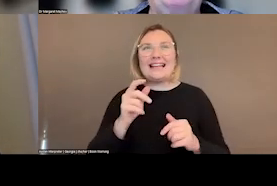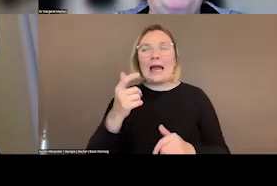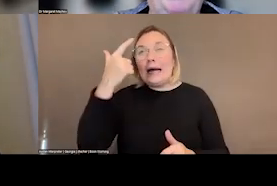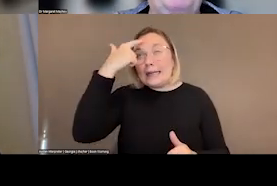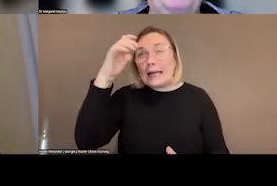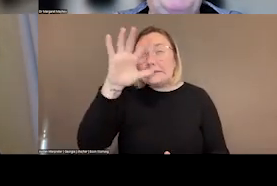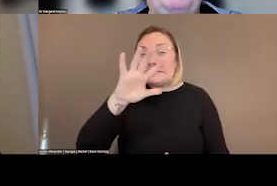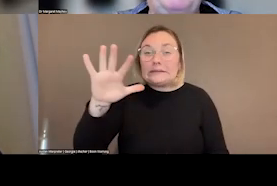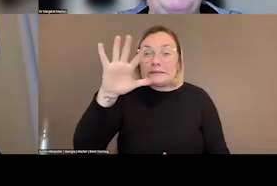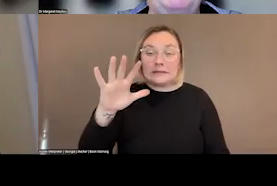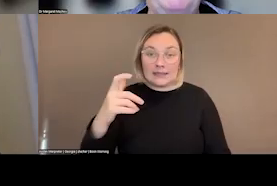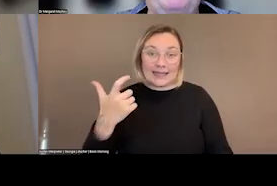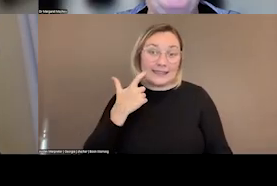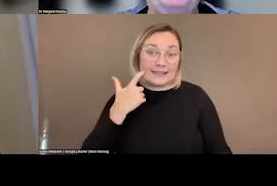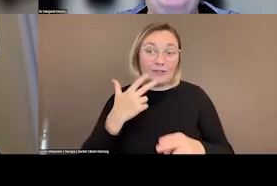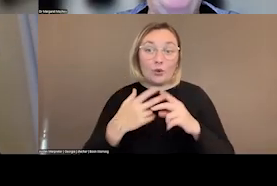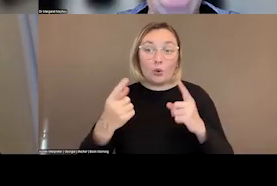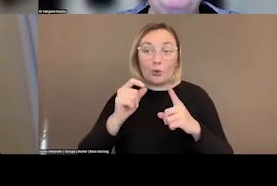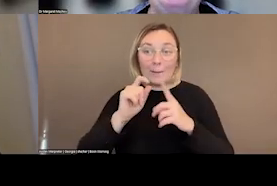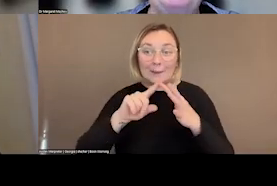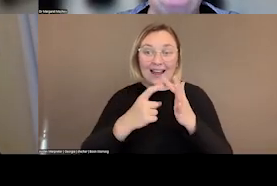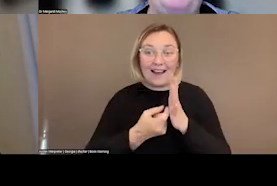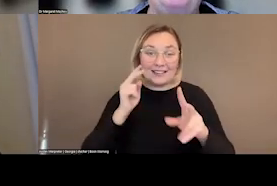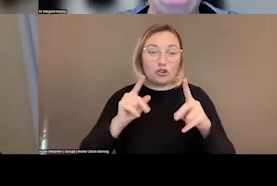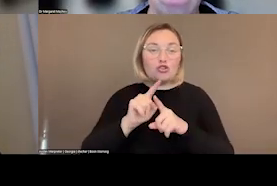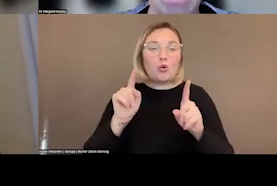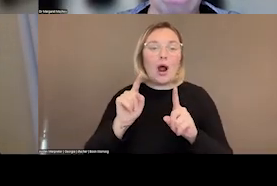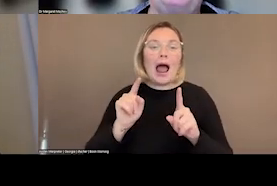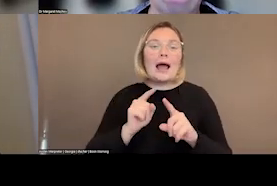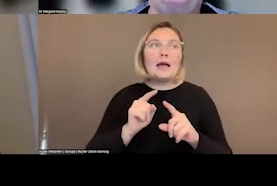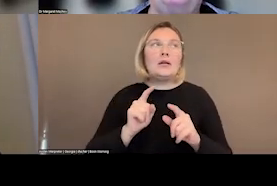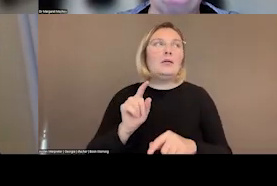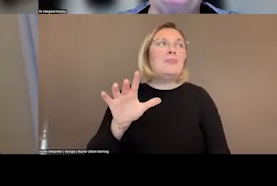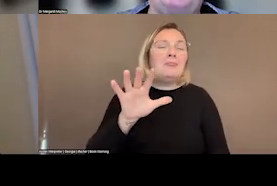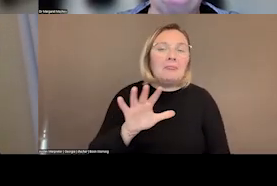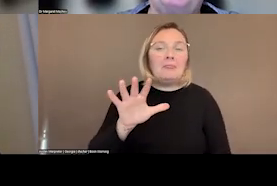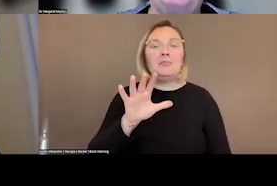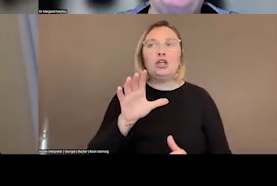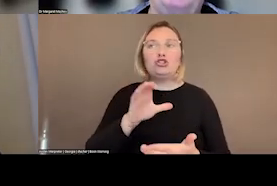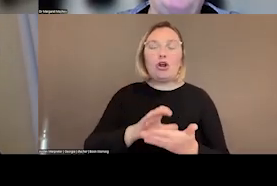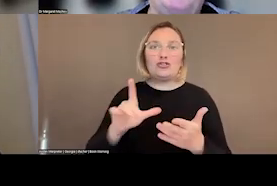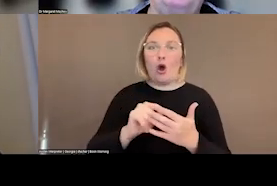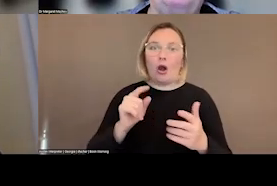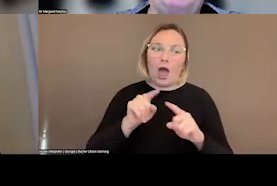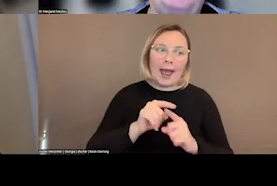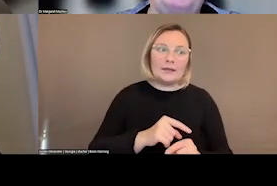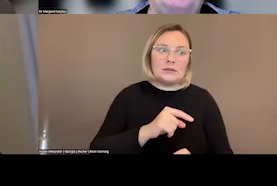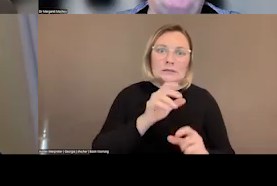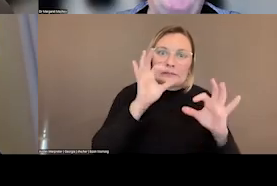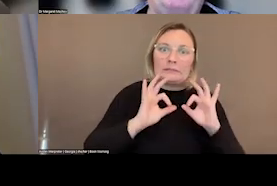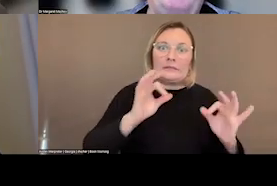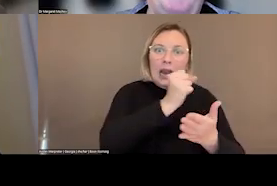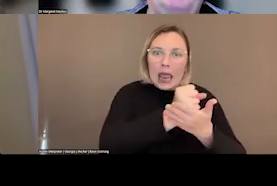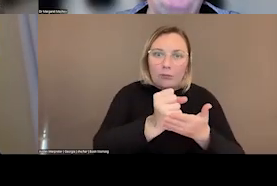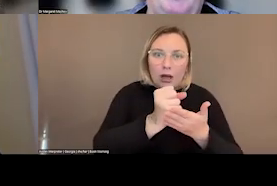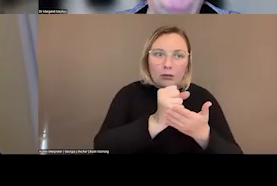easier for the peer assessors if I just do round figures rather than precise dollar amounts with cents? Because I do actually like to do the